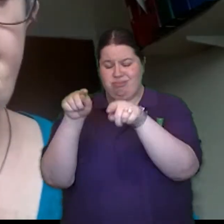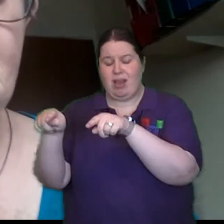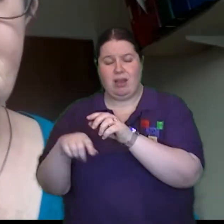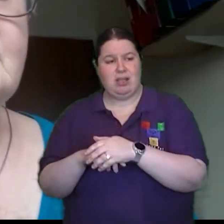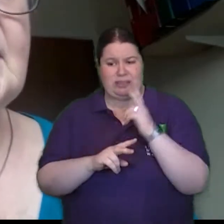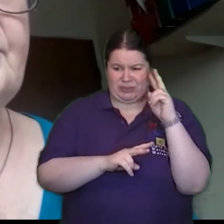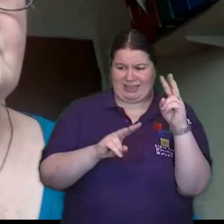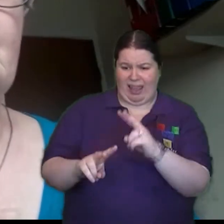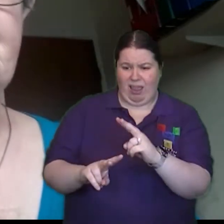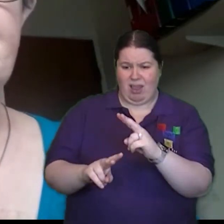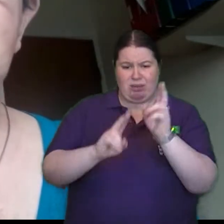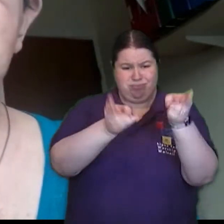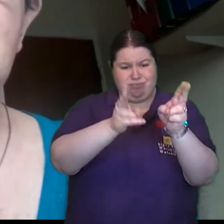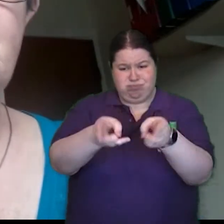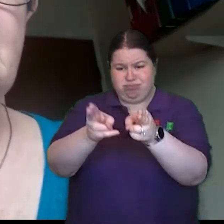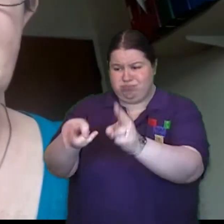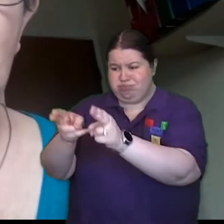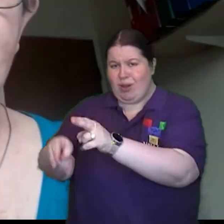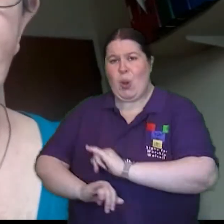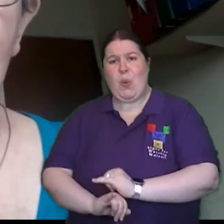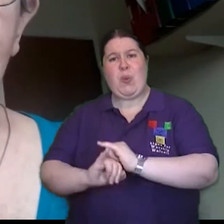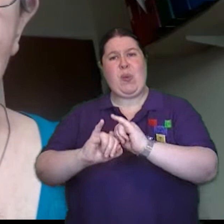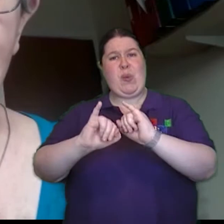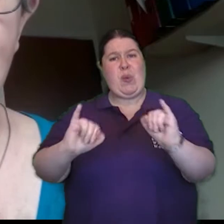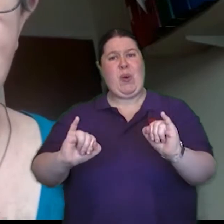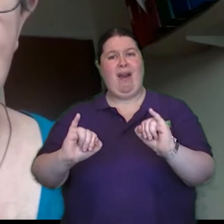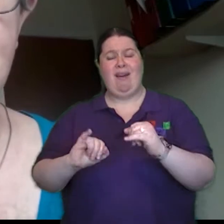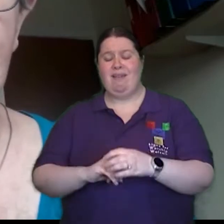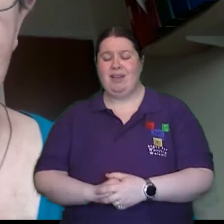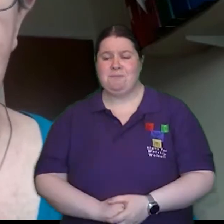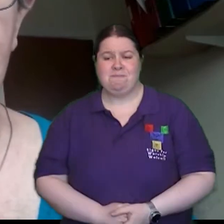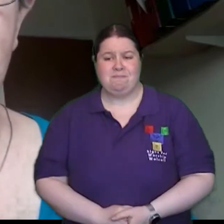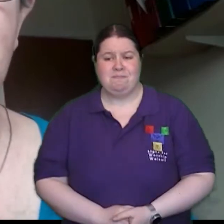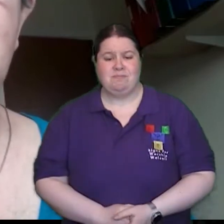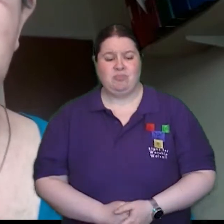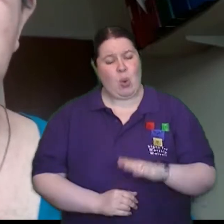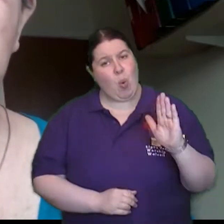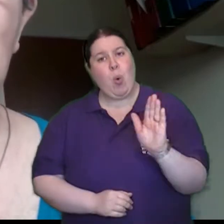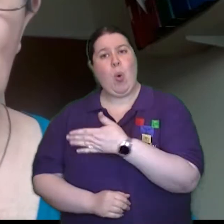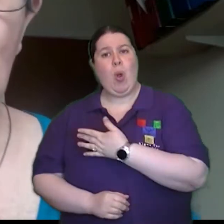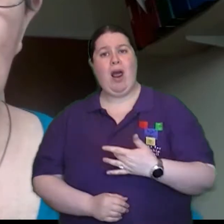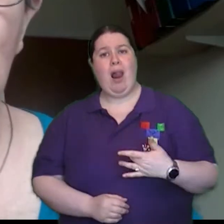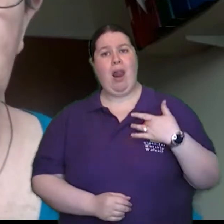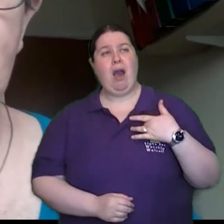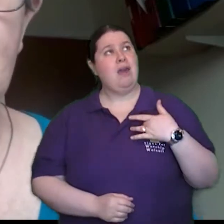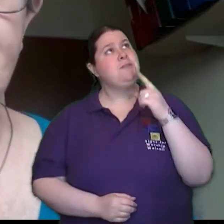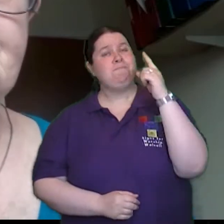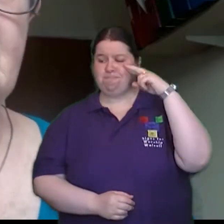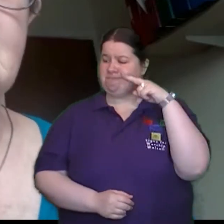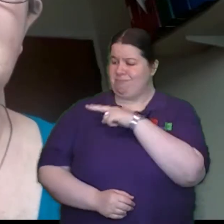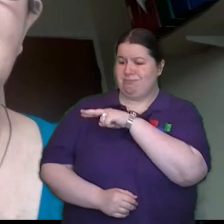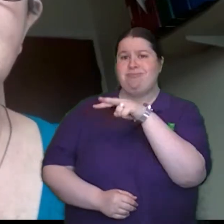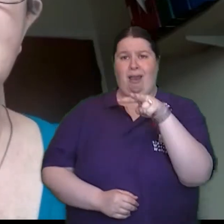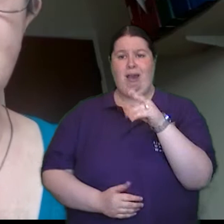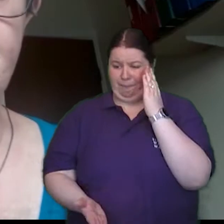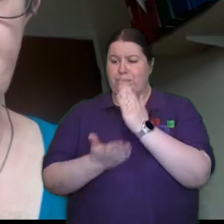we find the death tolls equally horrifying and inexplicable. All lives